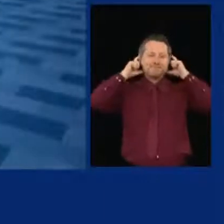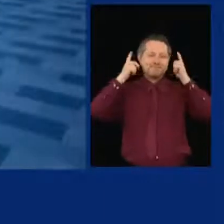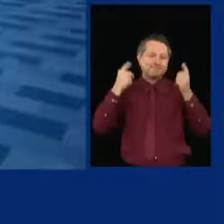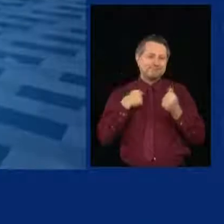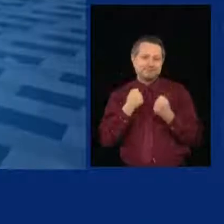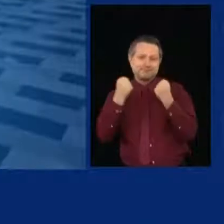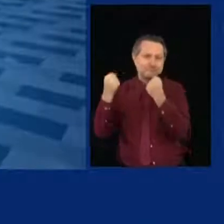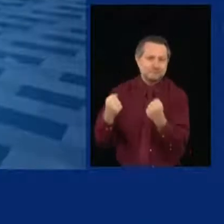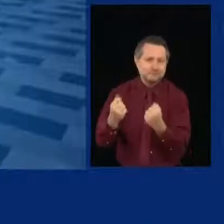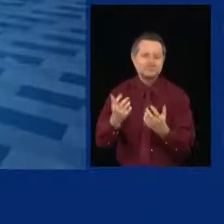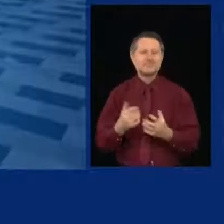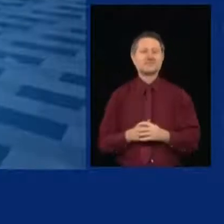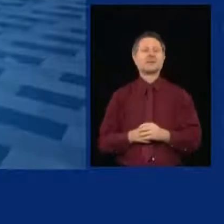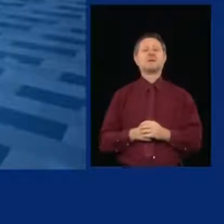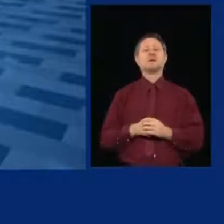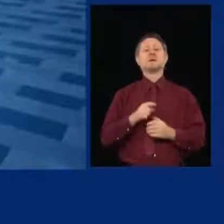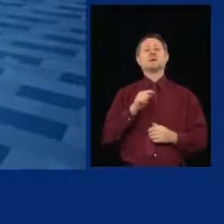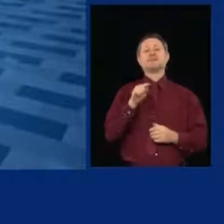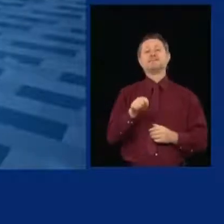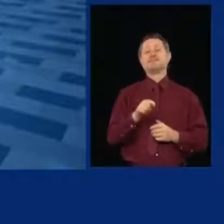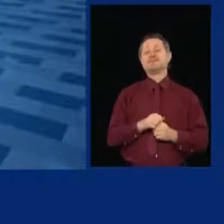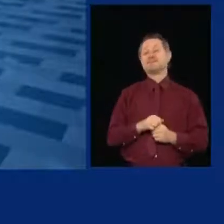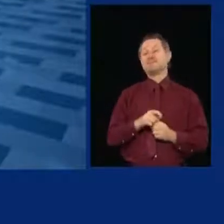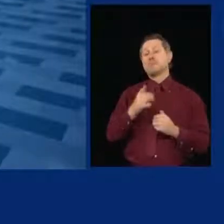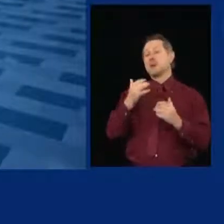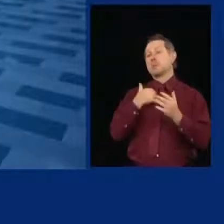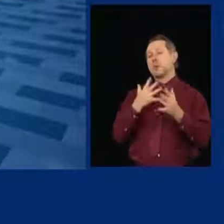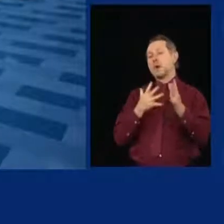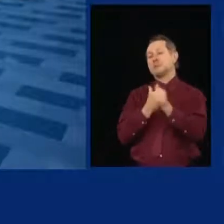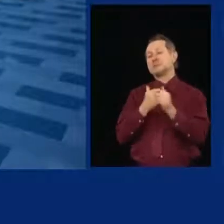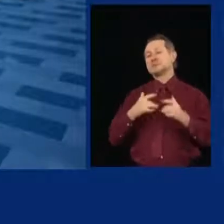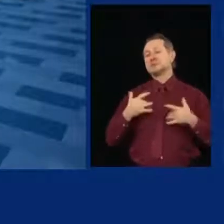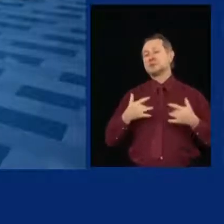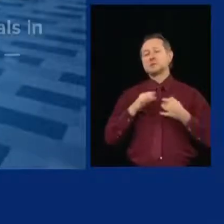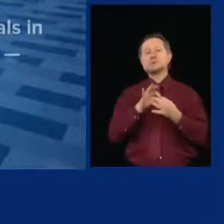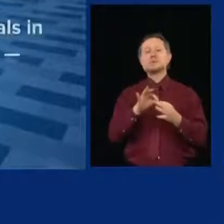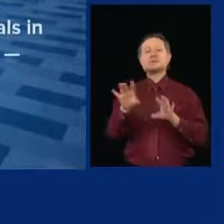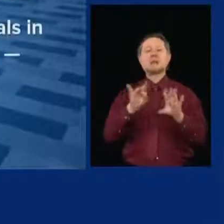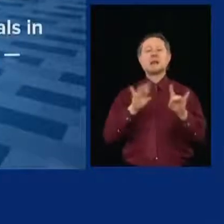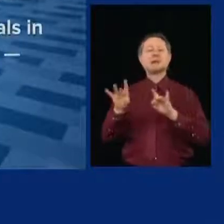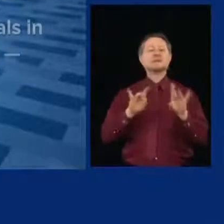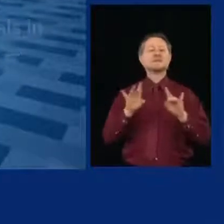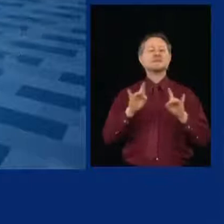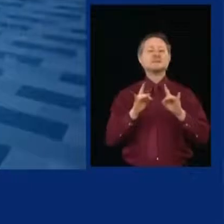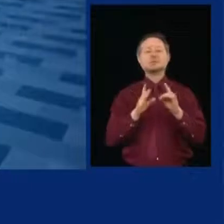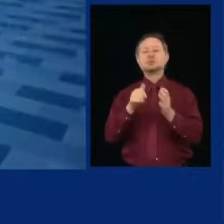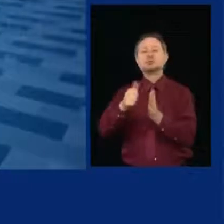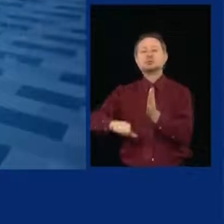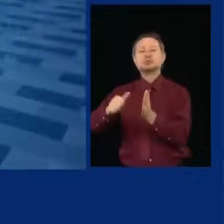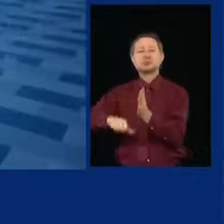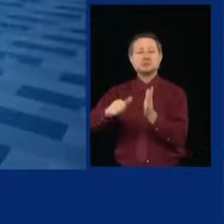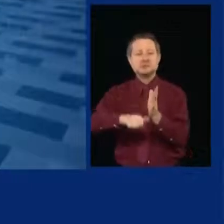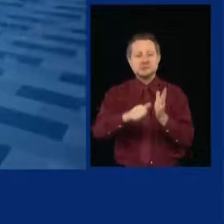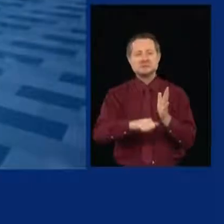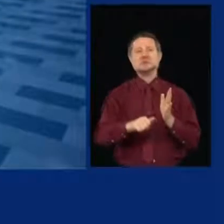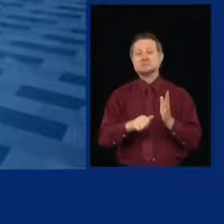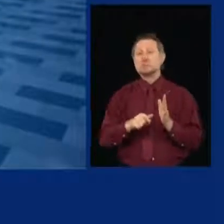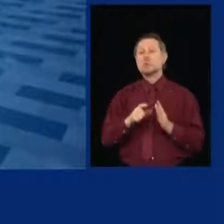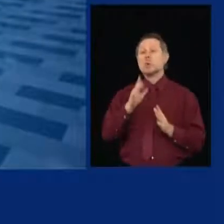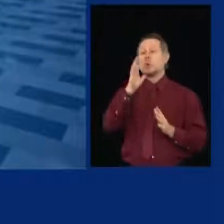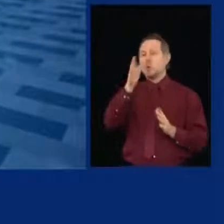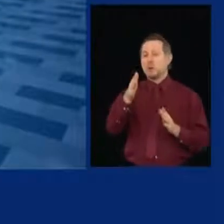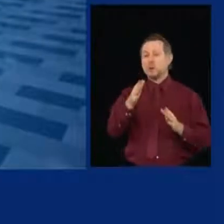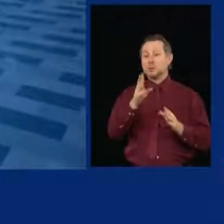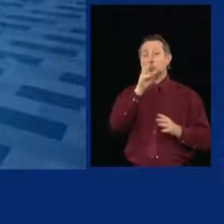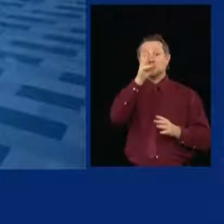alone. Update on elective surgeries. We're going to open Westchester and